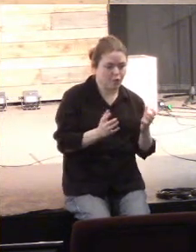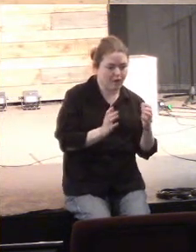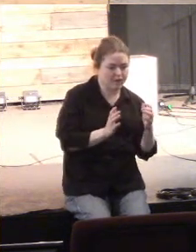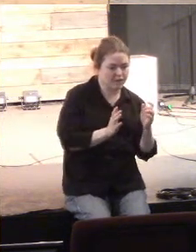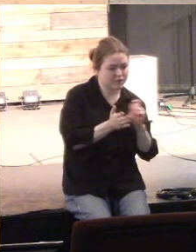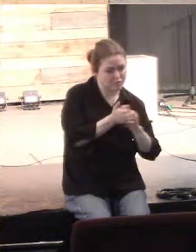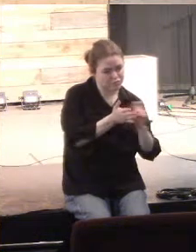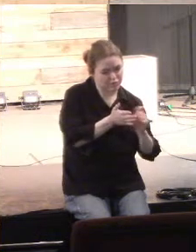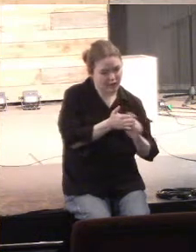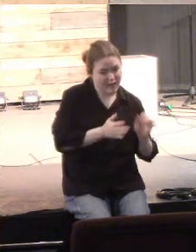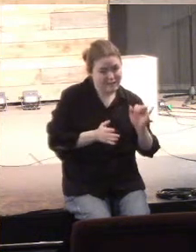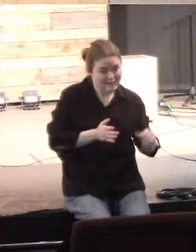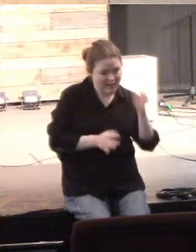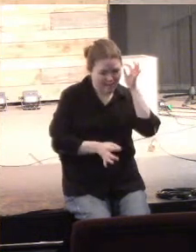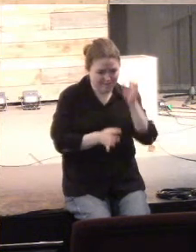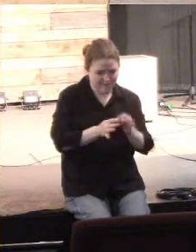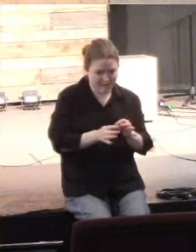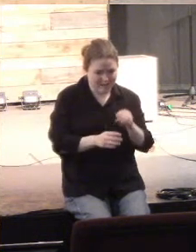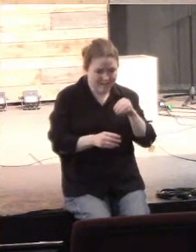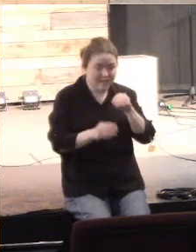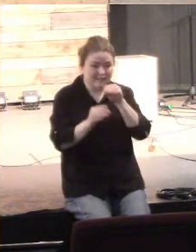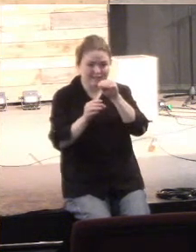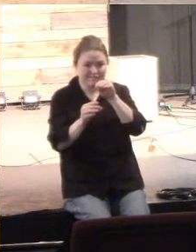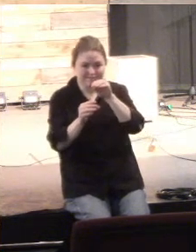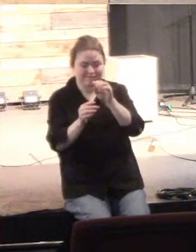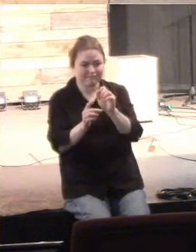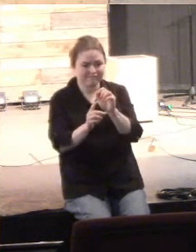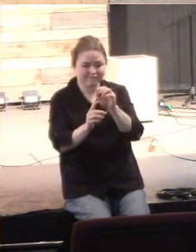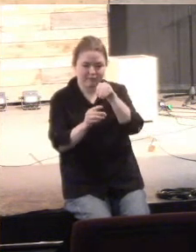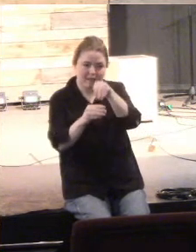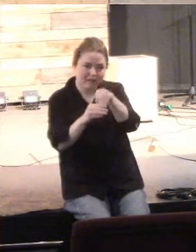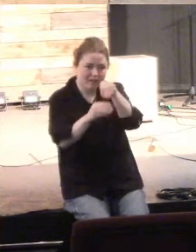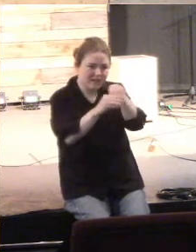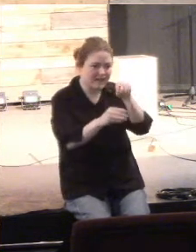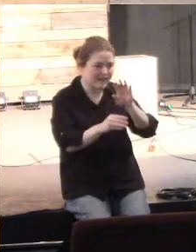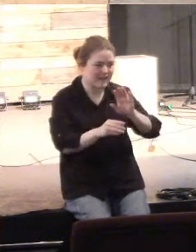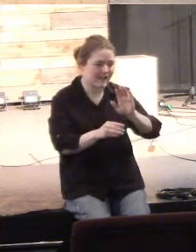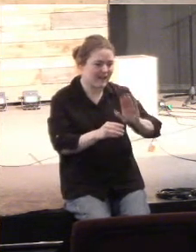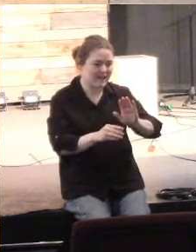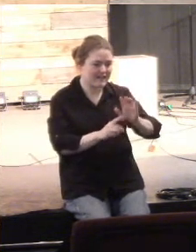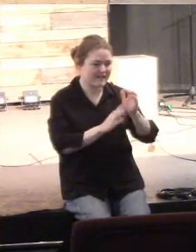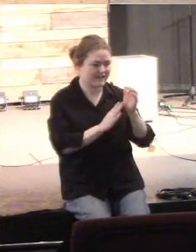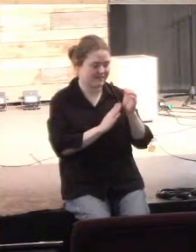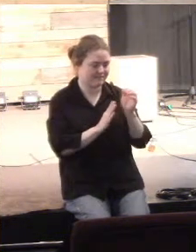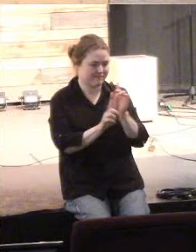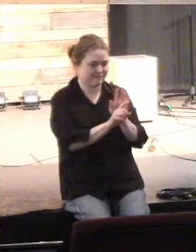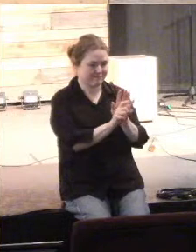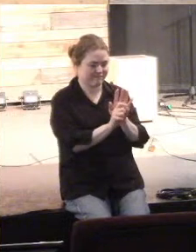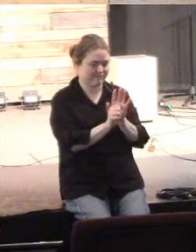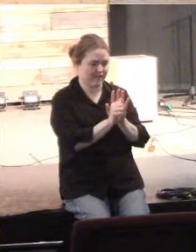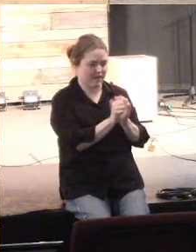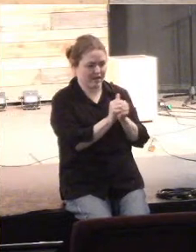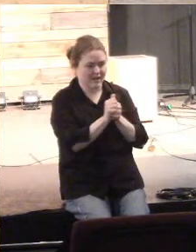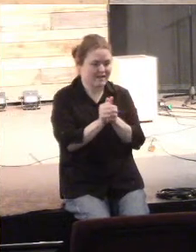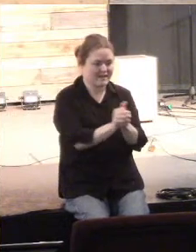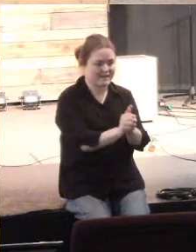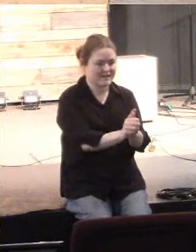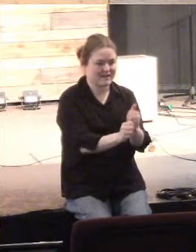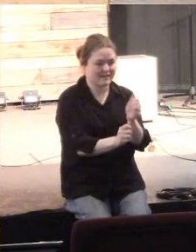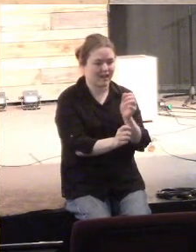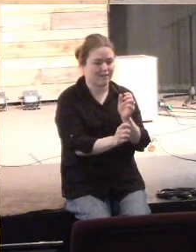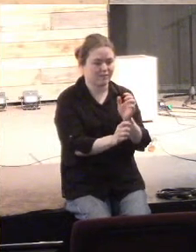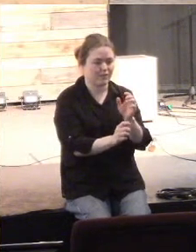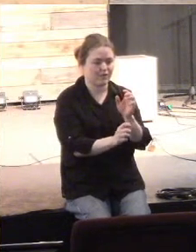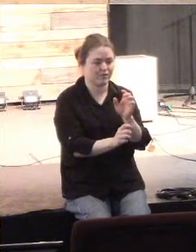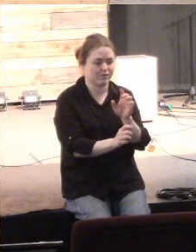woman's faith. A humble and sincere reliance upon God for everything. And this is the heart that we all,